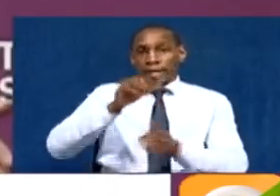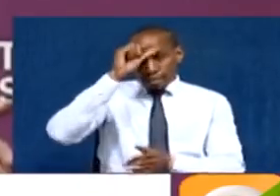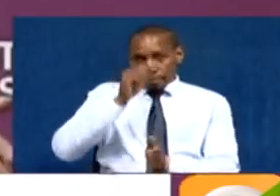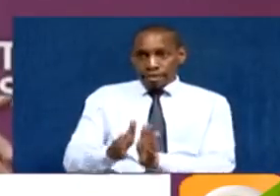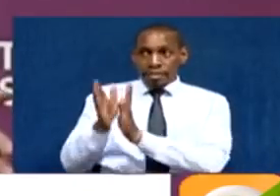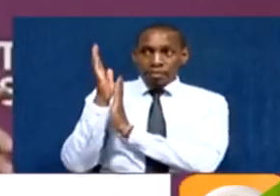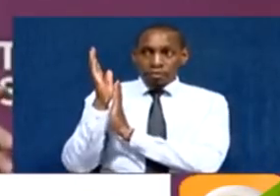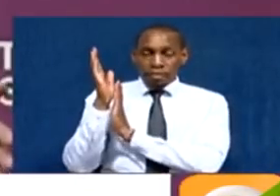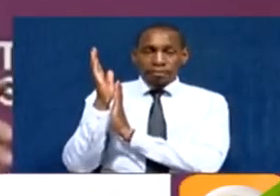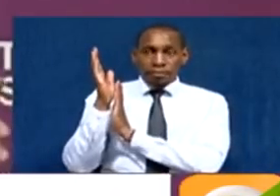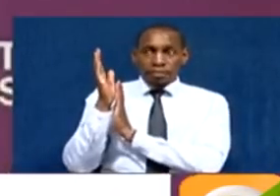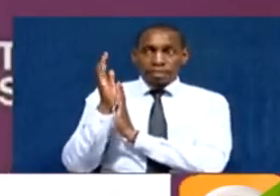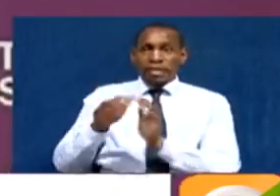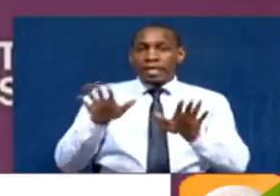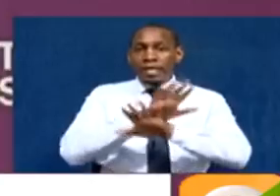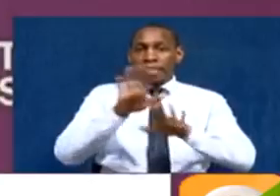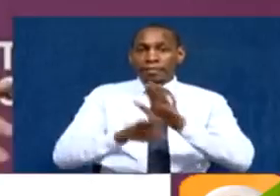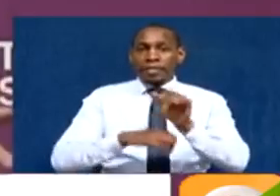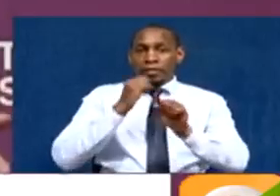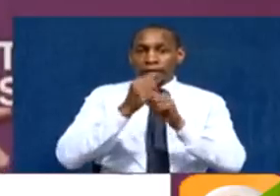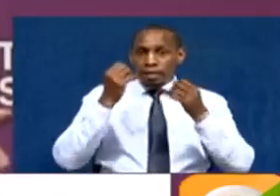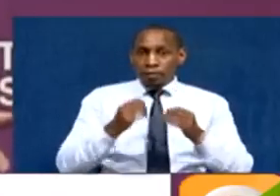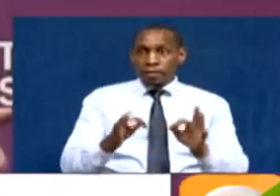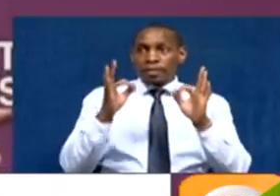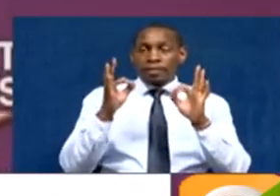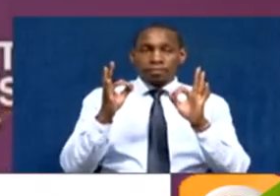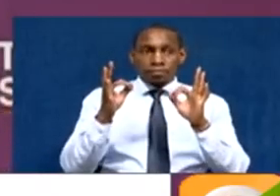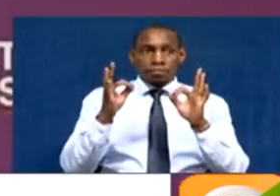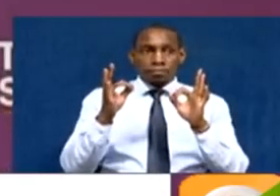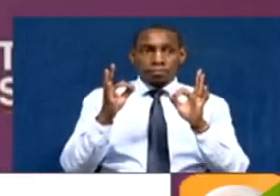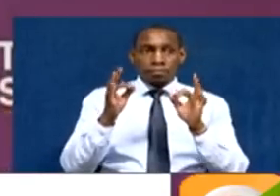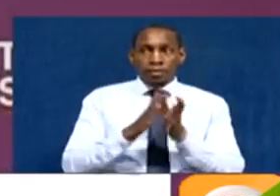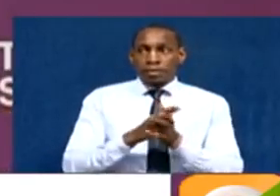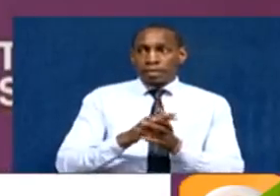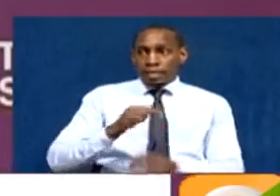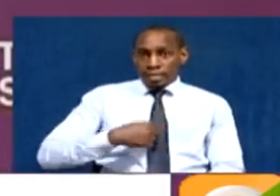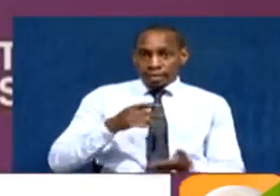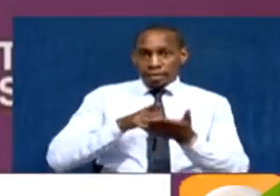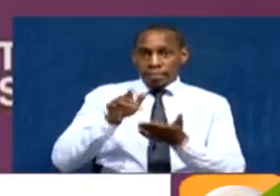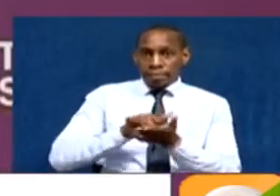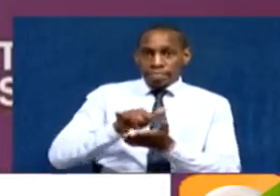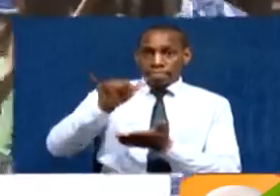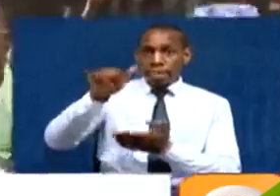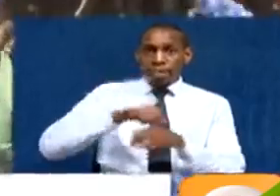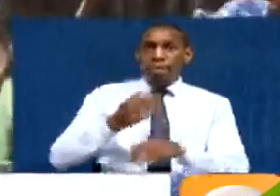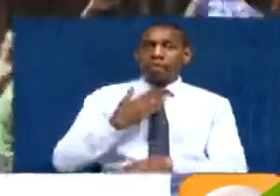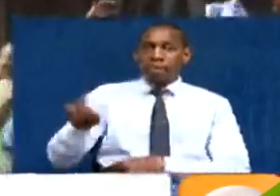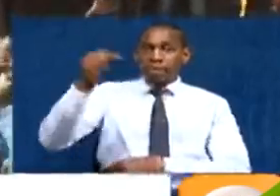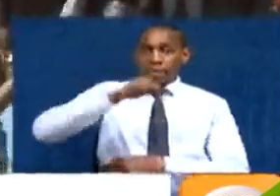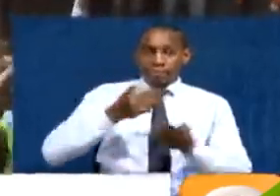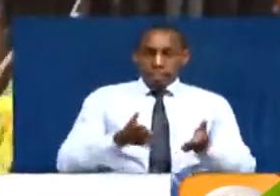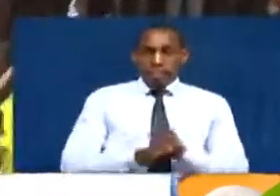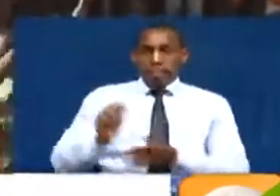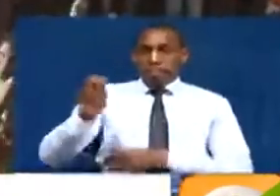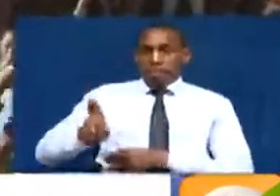security. Everything is done for him officially. I have to pay my airfare to come here. With President